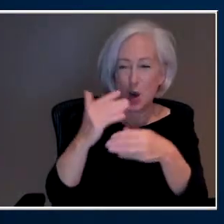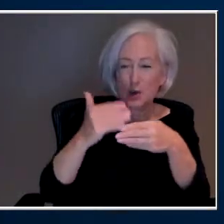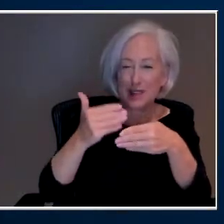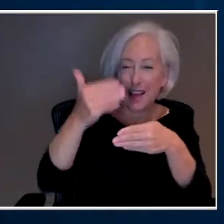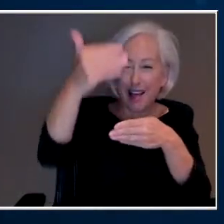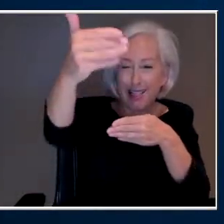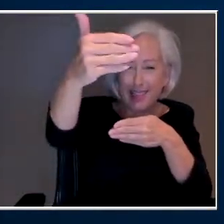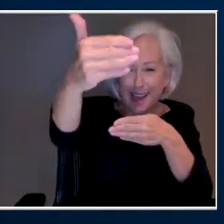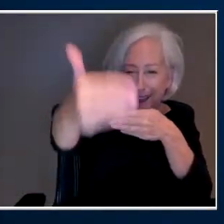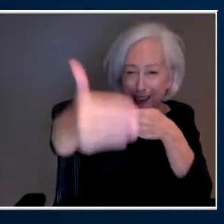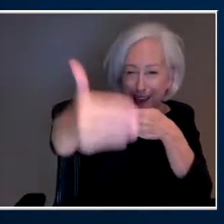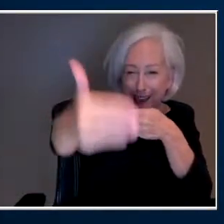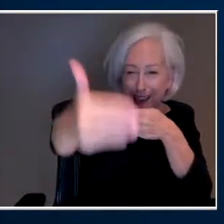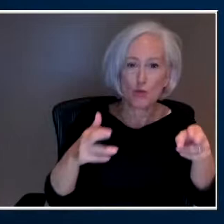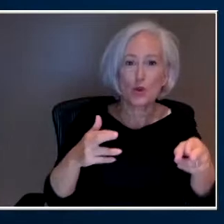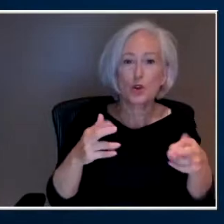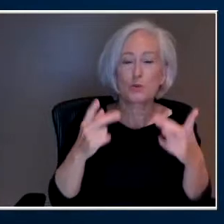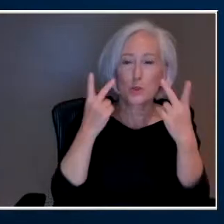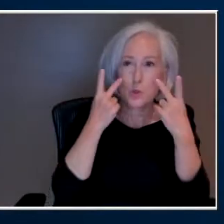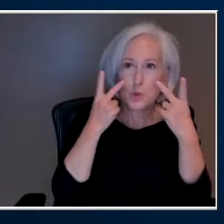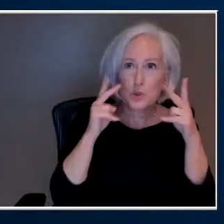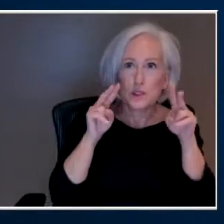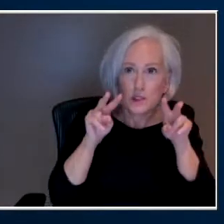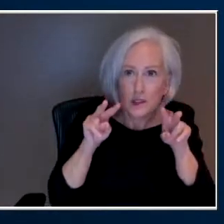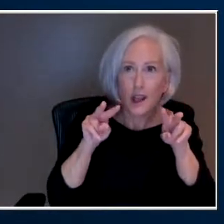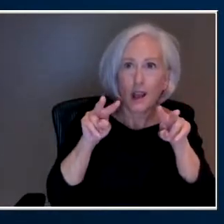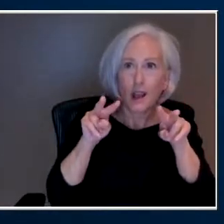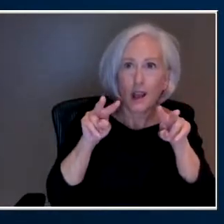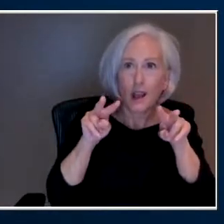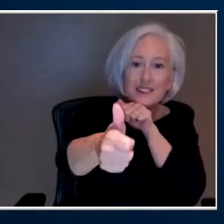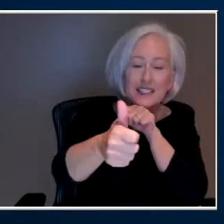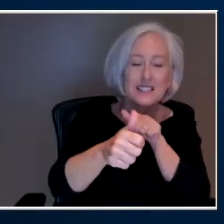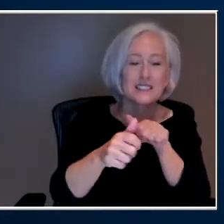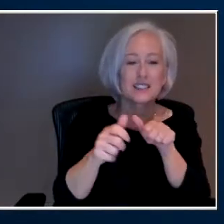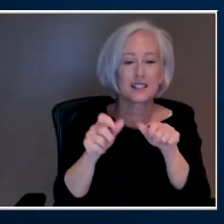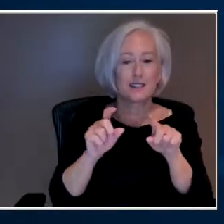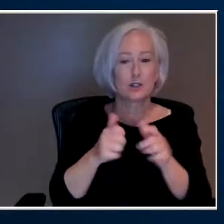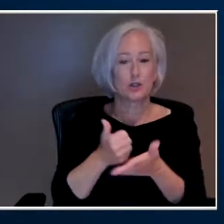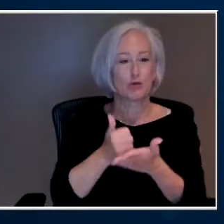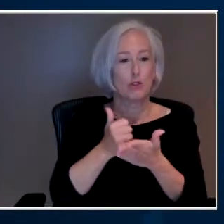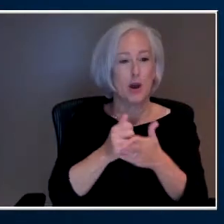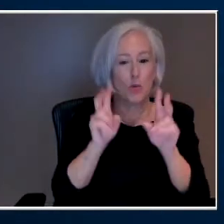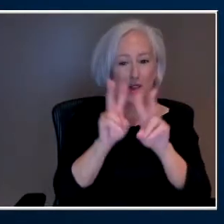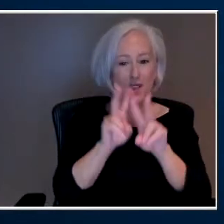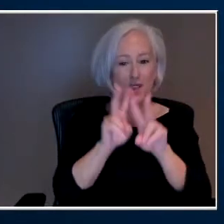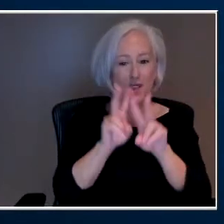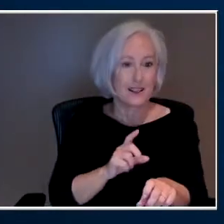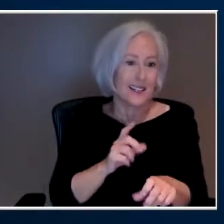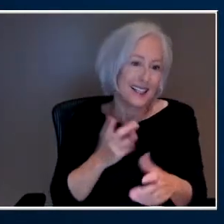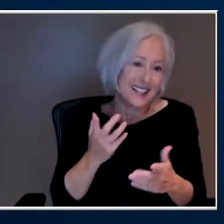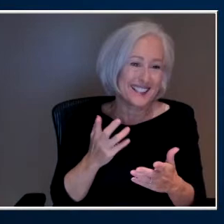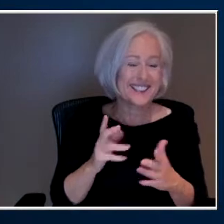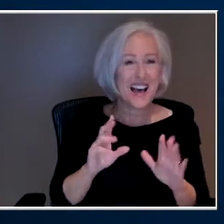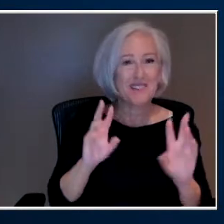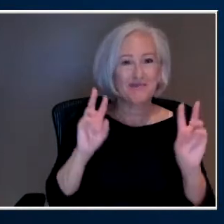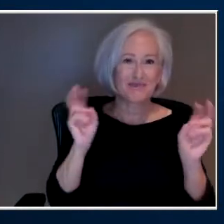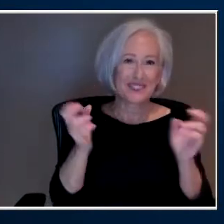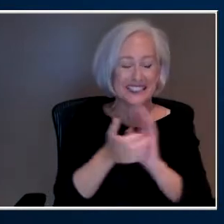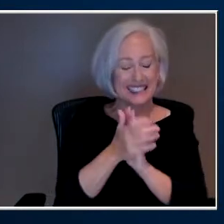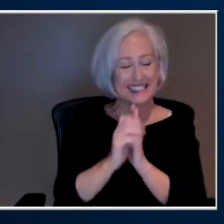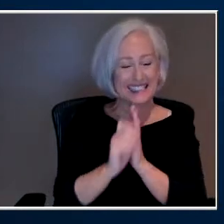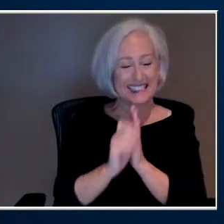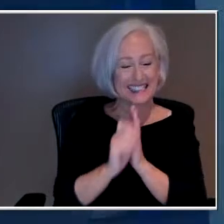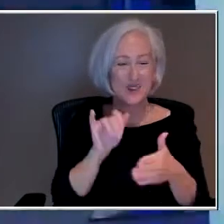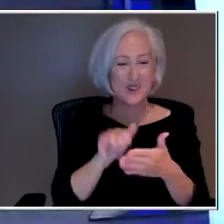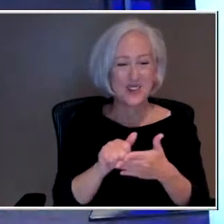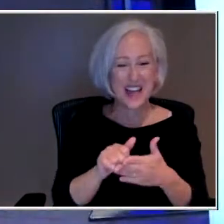distance and all of those different things for our assessments. But yeah, it's kind of an art, if you will, to get an exam on a kid. Yeah. Right,